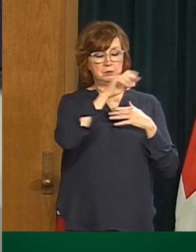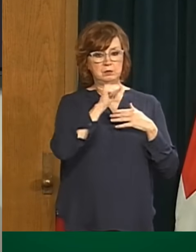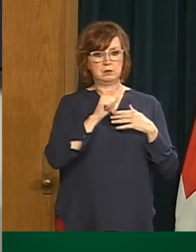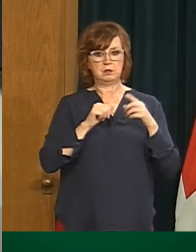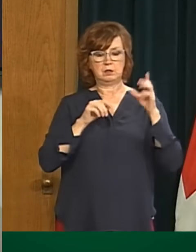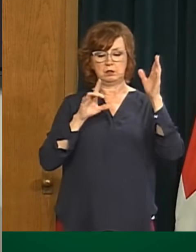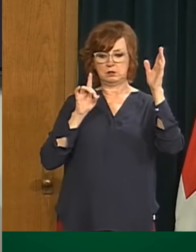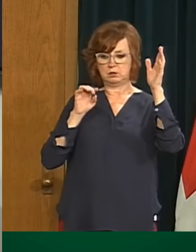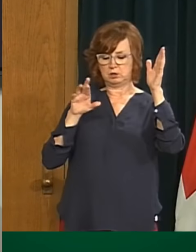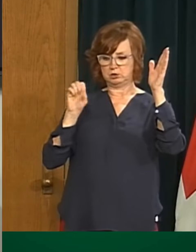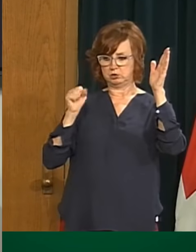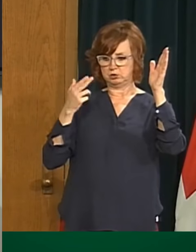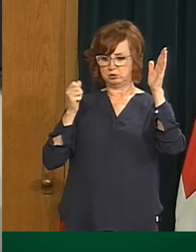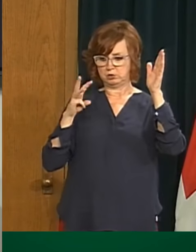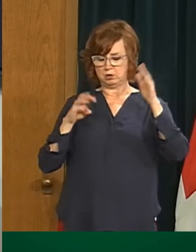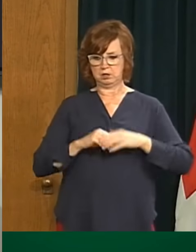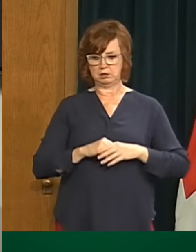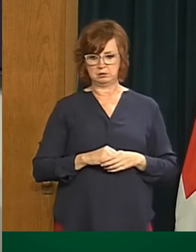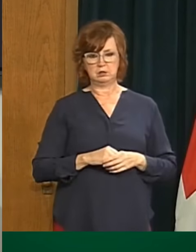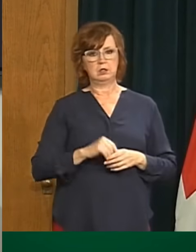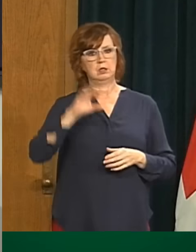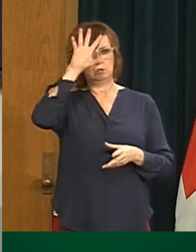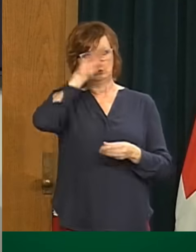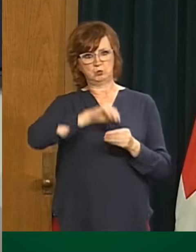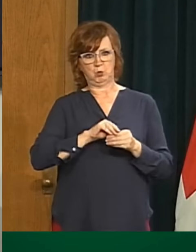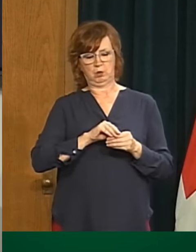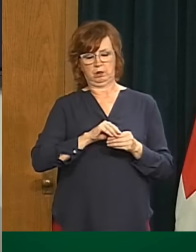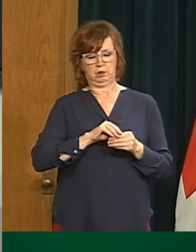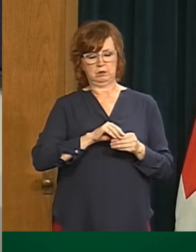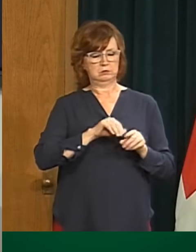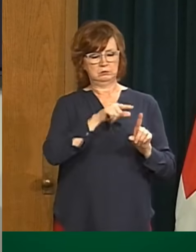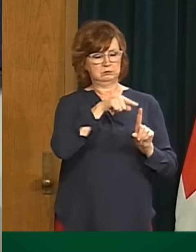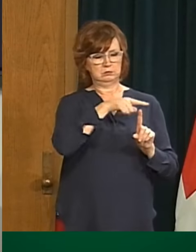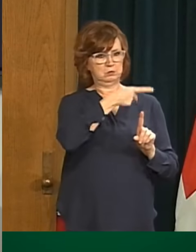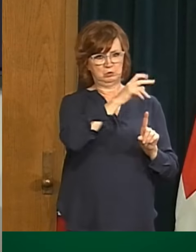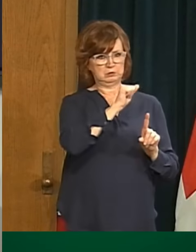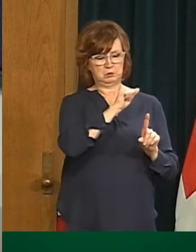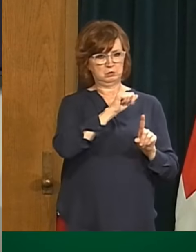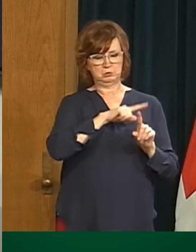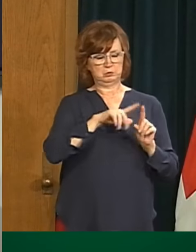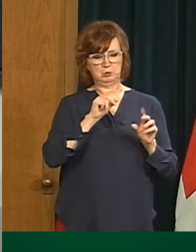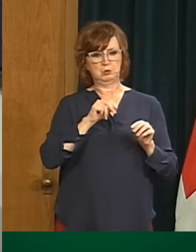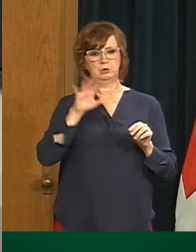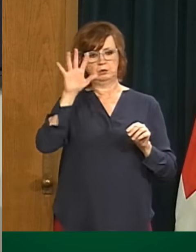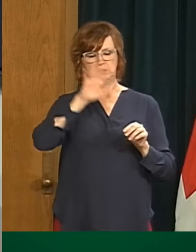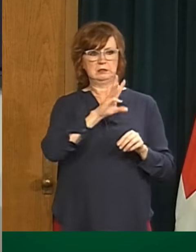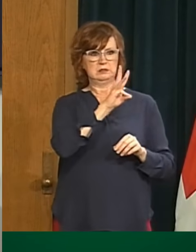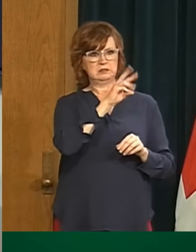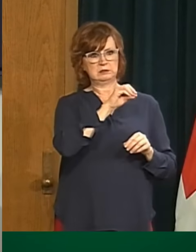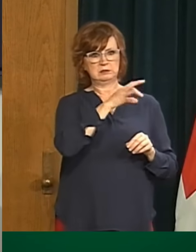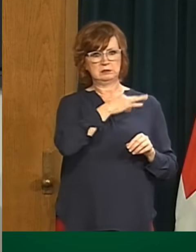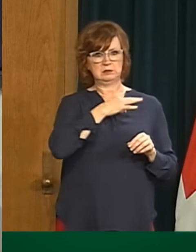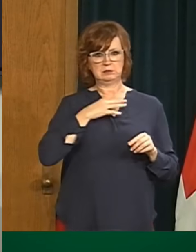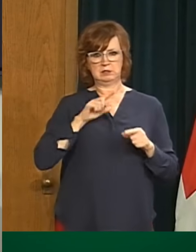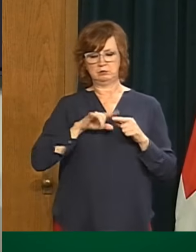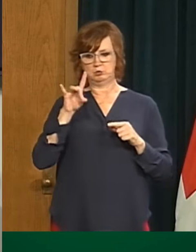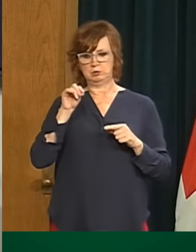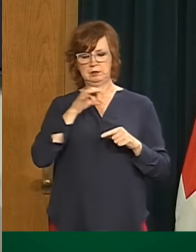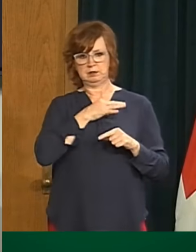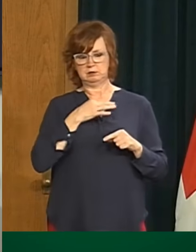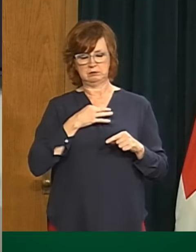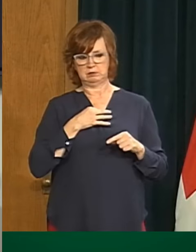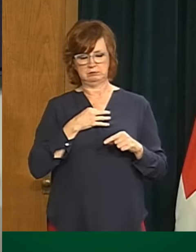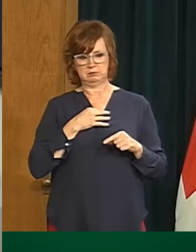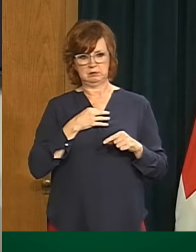It's Susan here. I was talking about in total around 60 to 80 across the two sites. I think we'd have to get follow-up